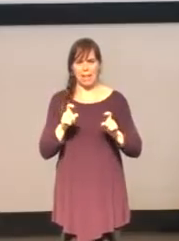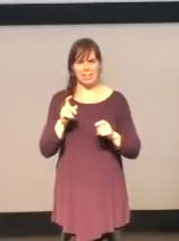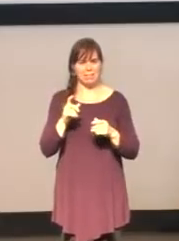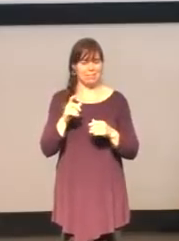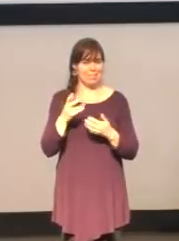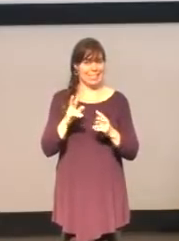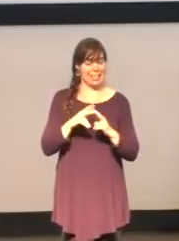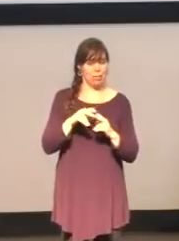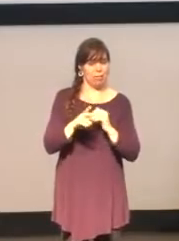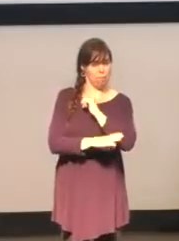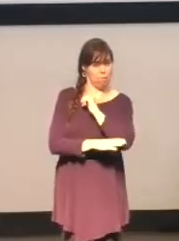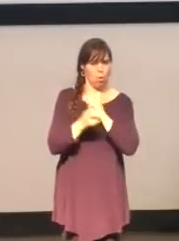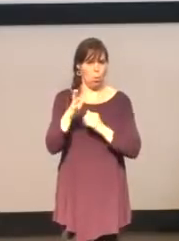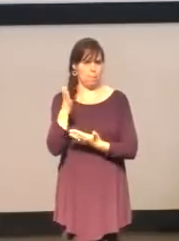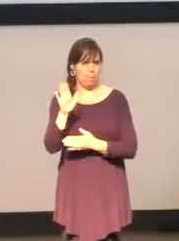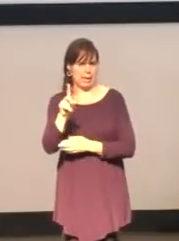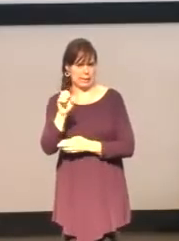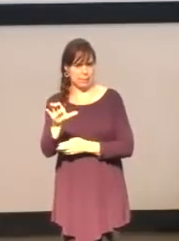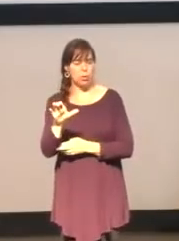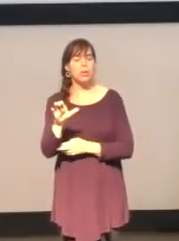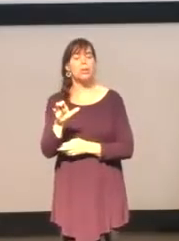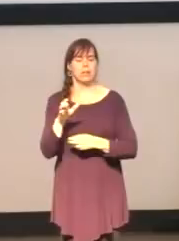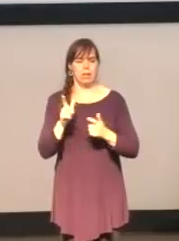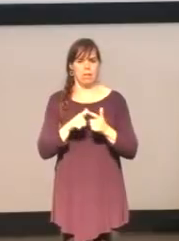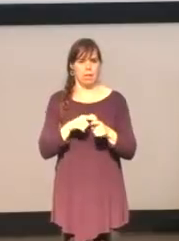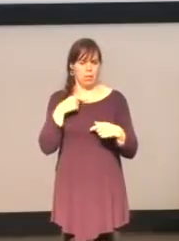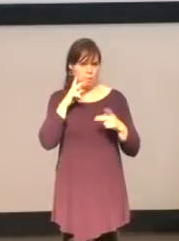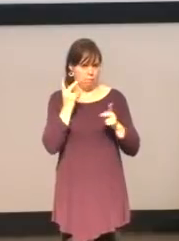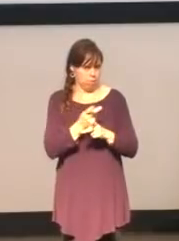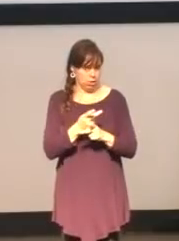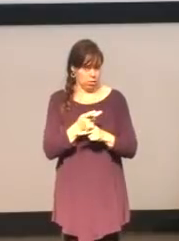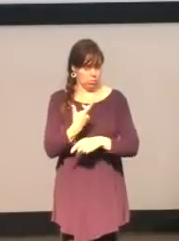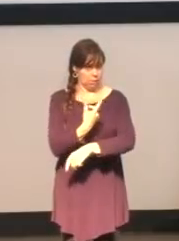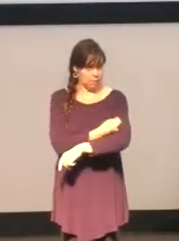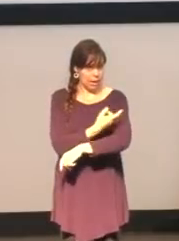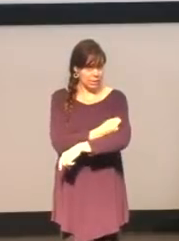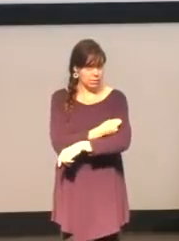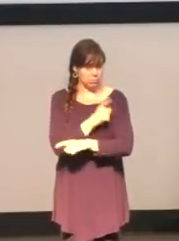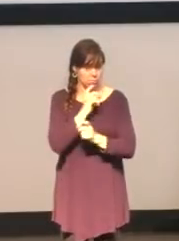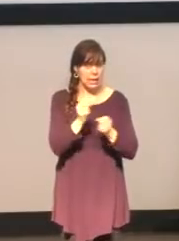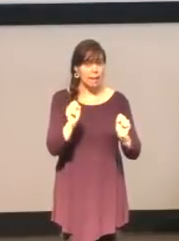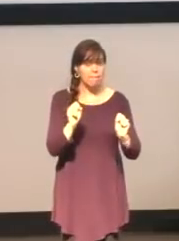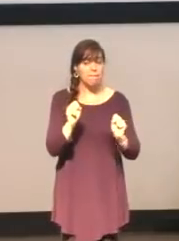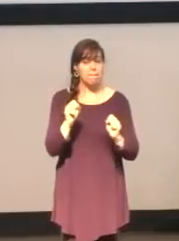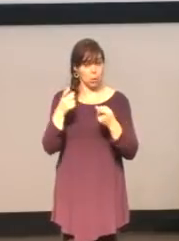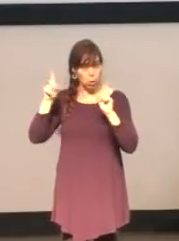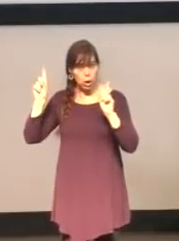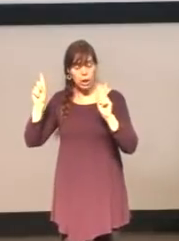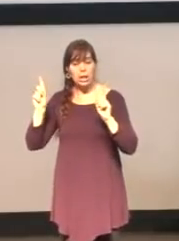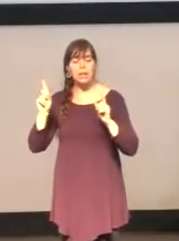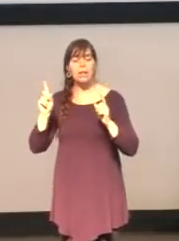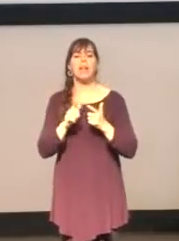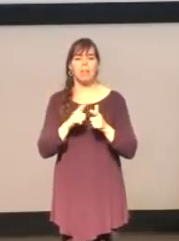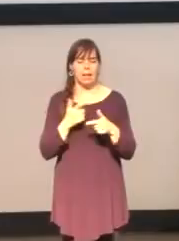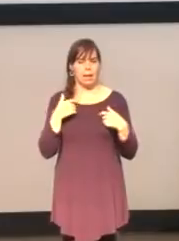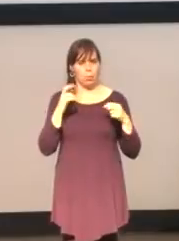or by December. And then we'll have to figure out that the vaccines are safe and effective. And then I